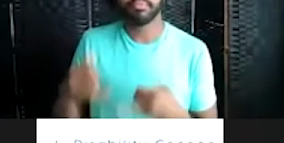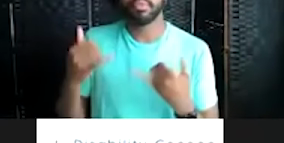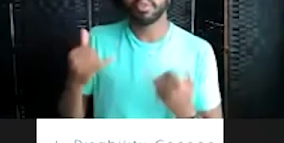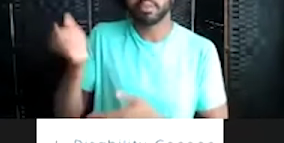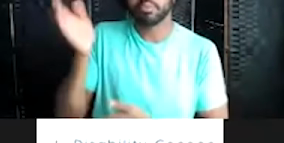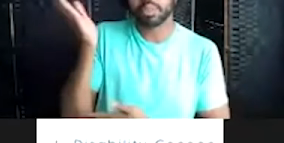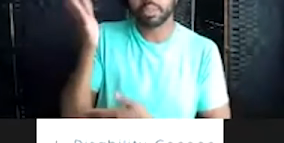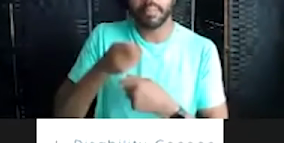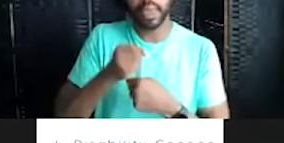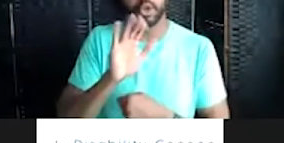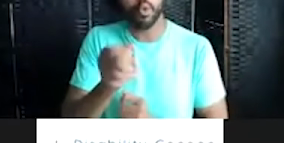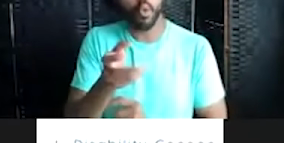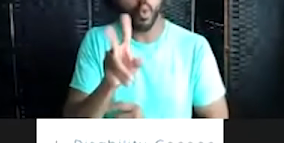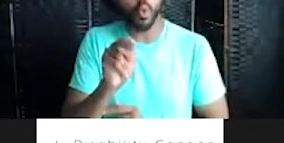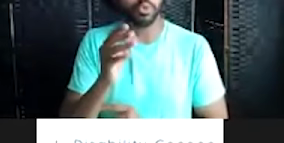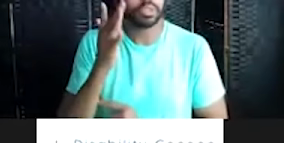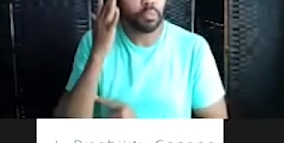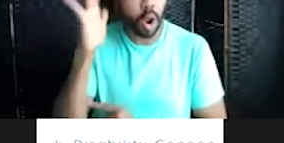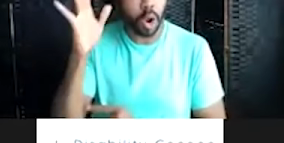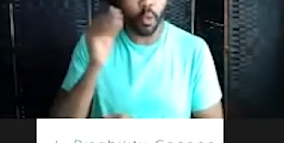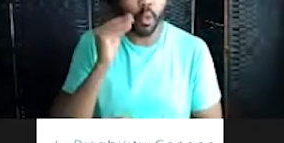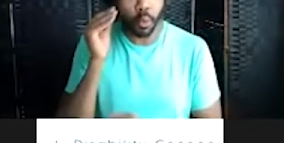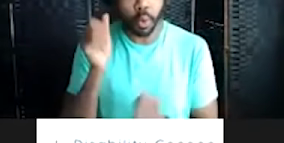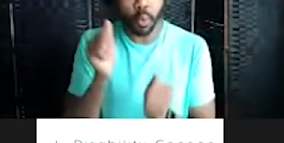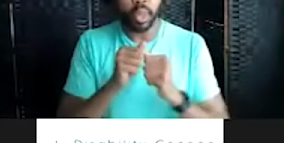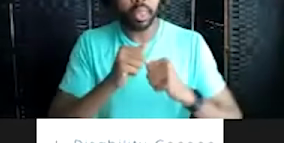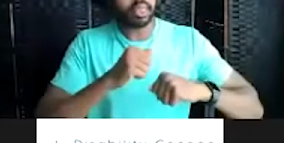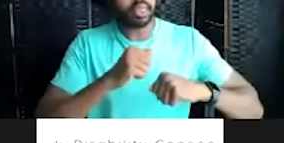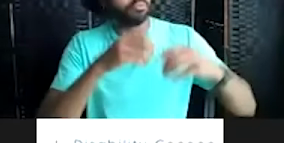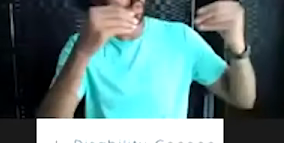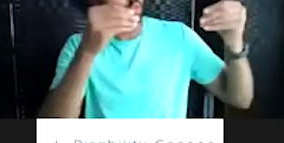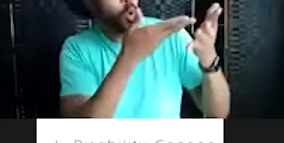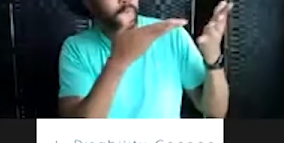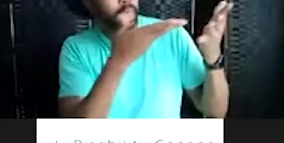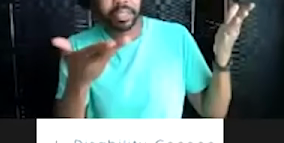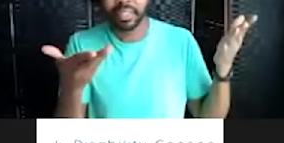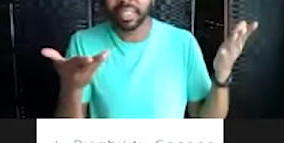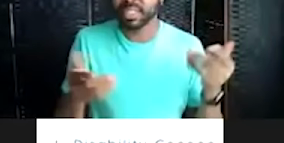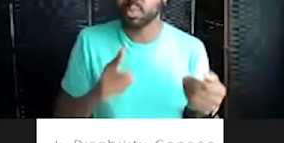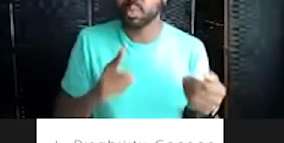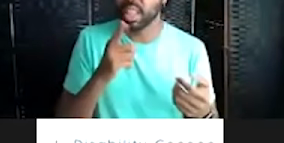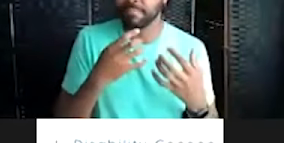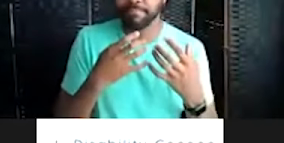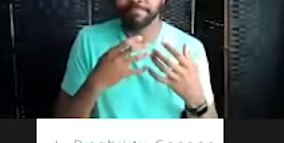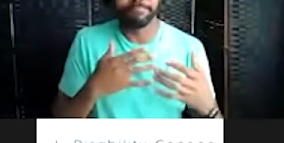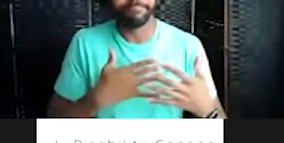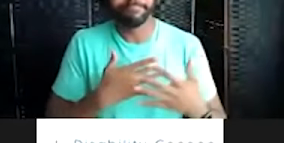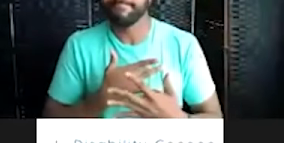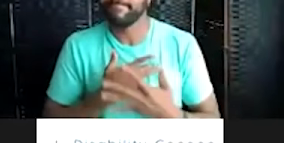Home Using Off-the-Shelf Products, is one that Richard and I hold pretty dear to our hearts. And there's a number of reasons